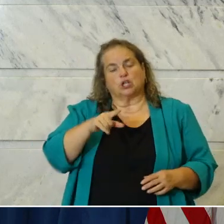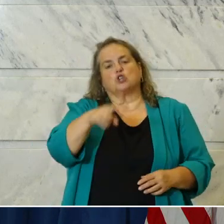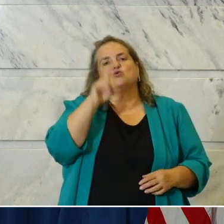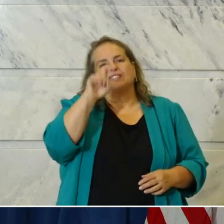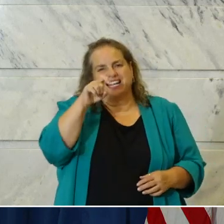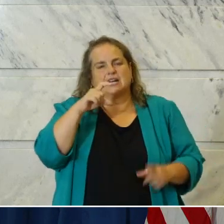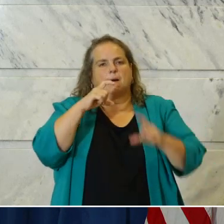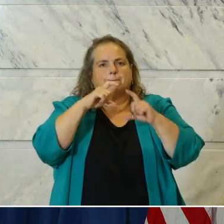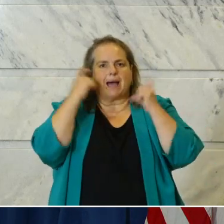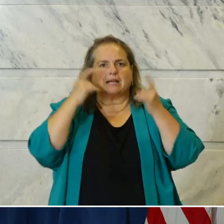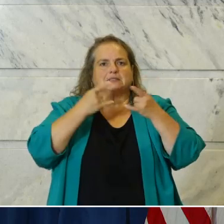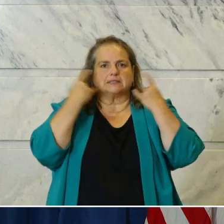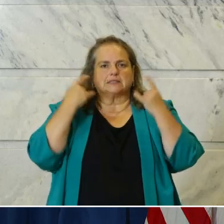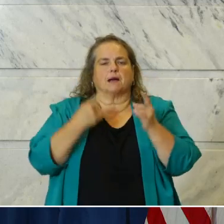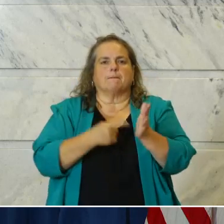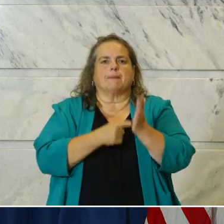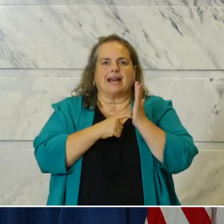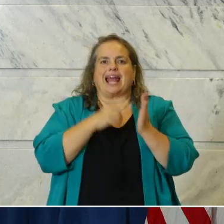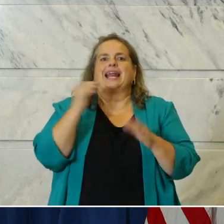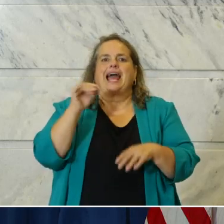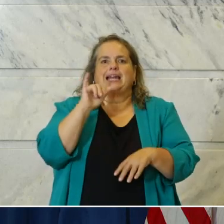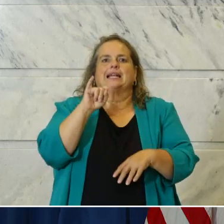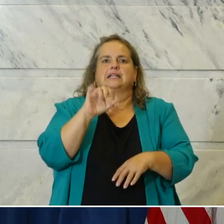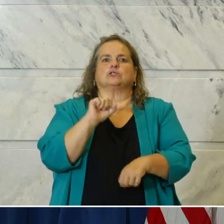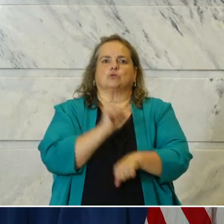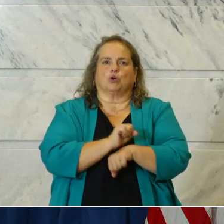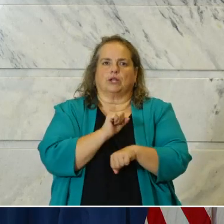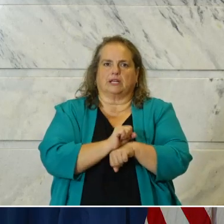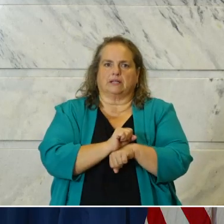mask mandate, and it's working.